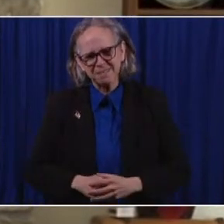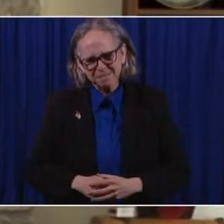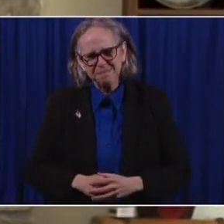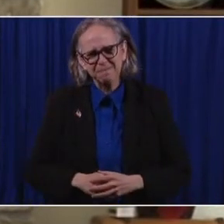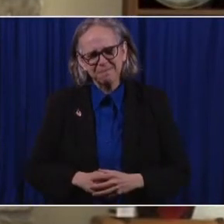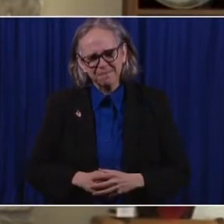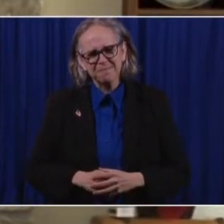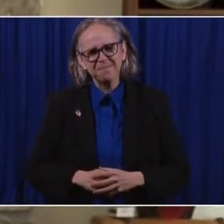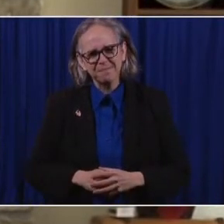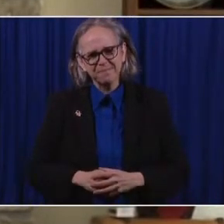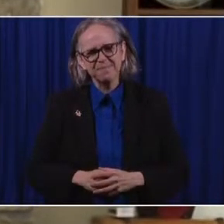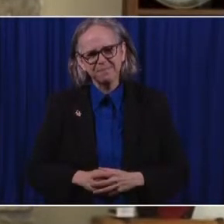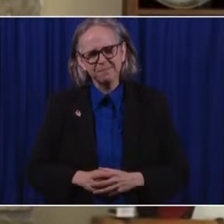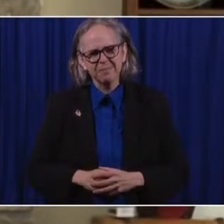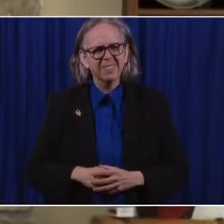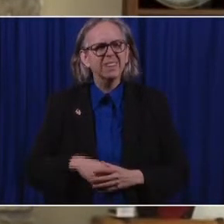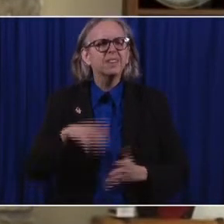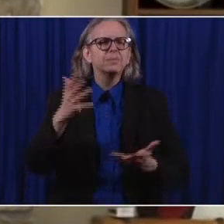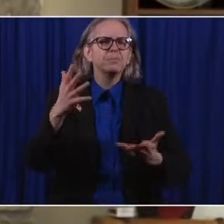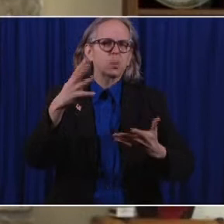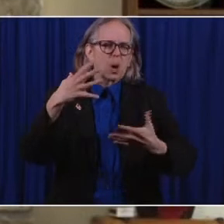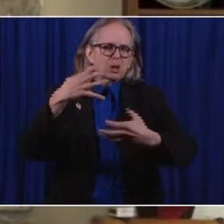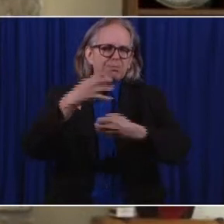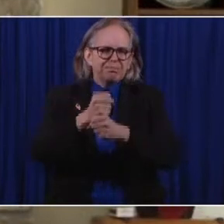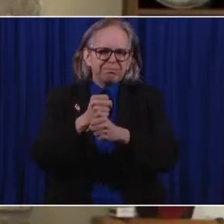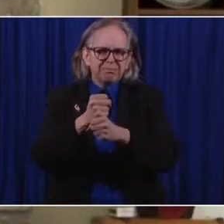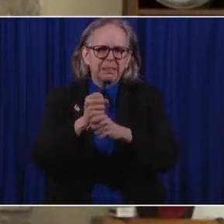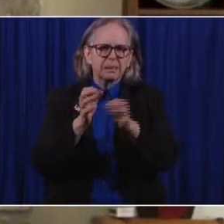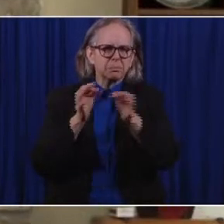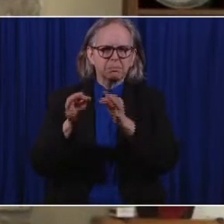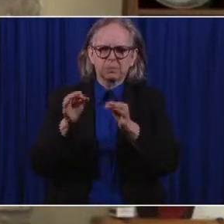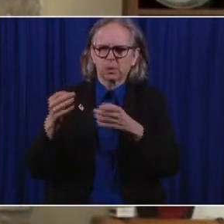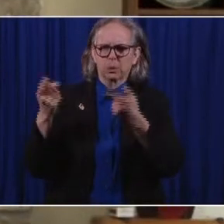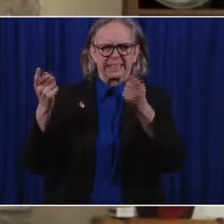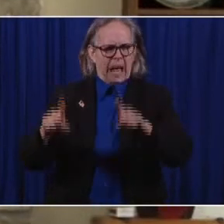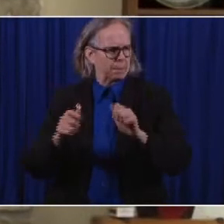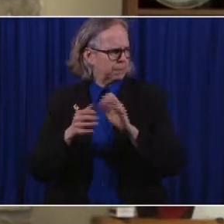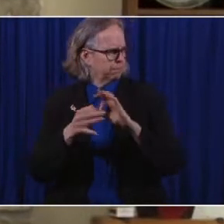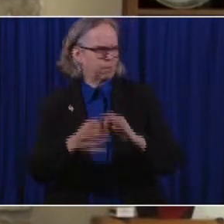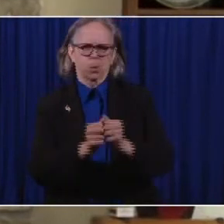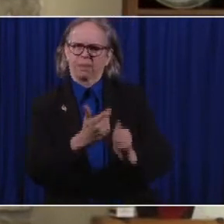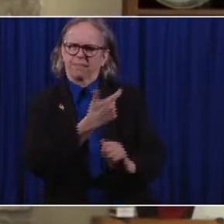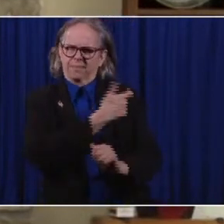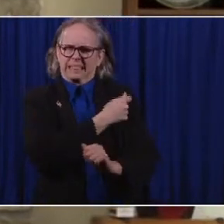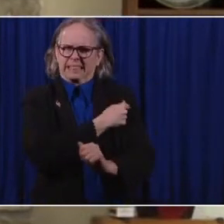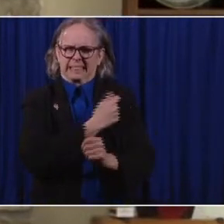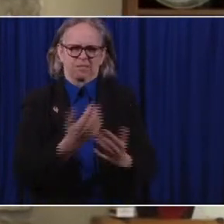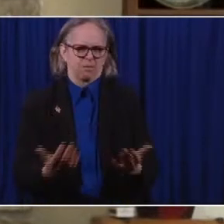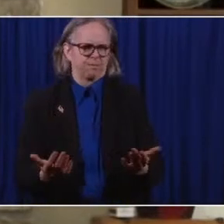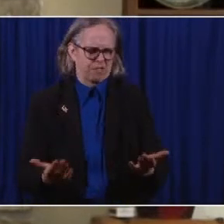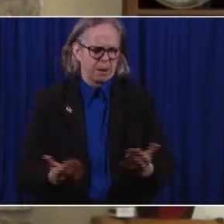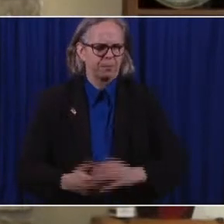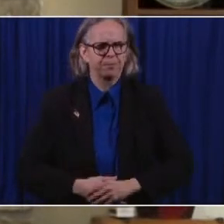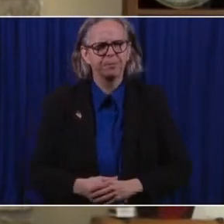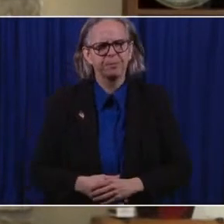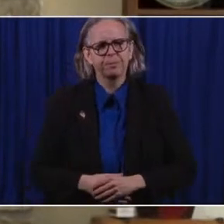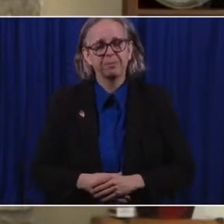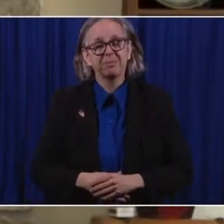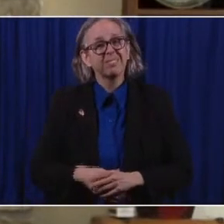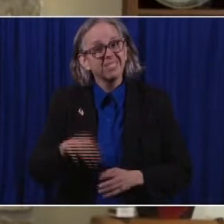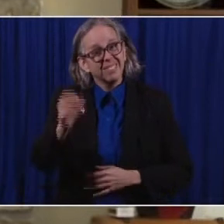to recap a little bit about vaccines. The big picture on vaccine always comes back to this: we don't have